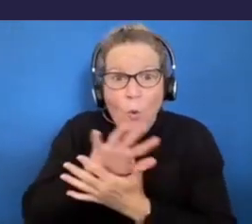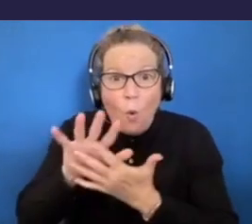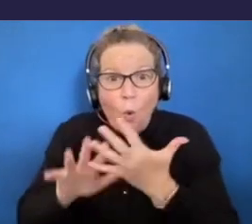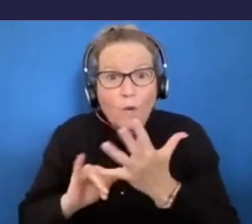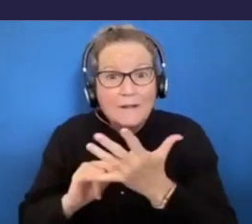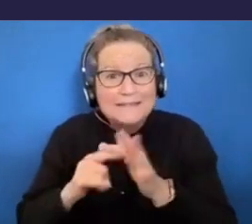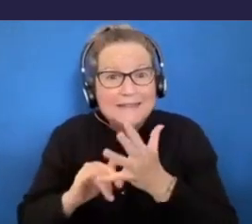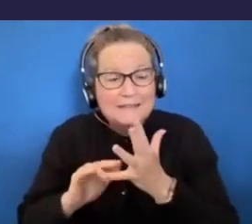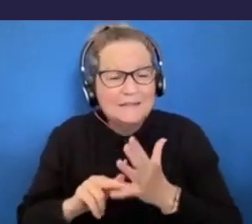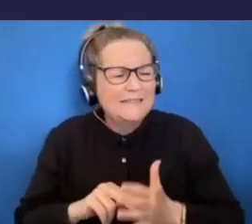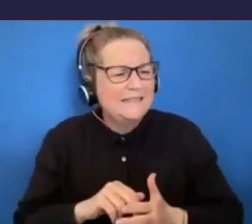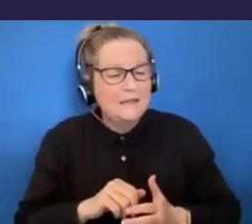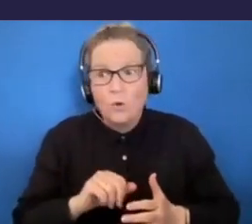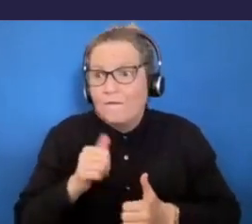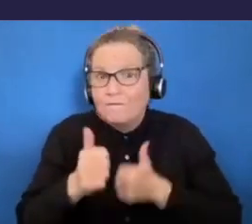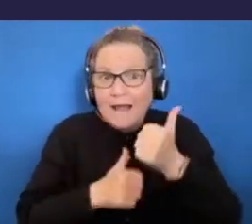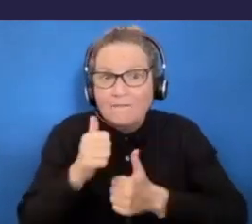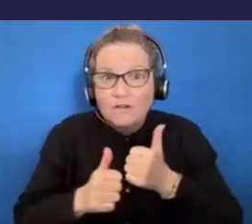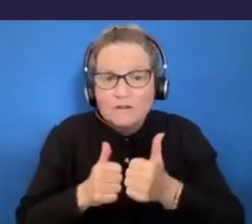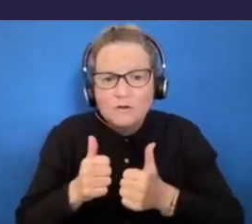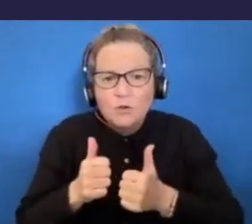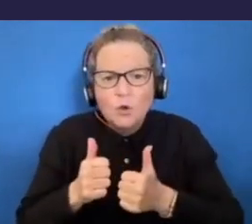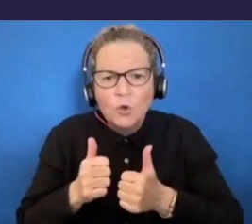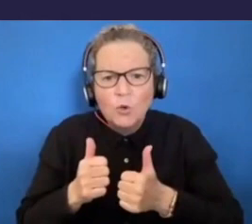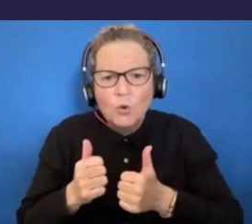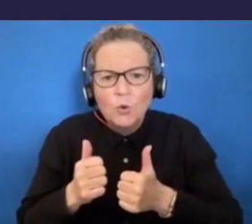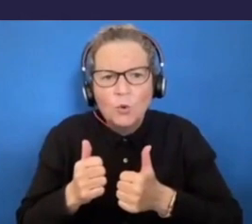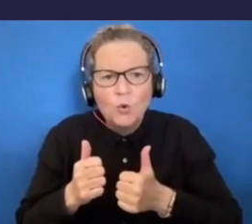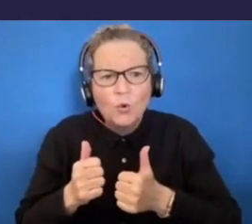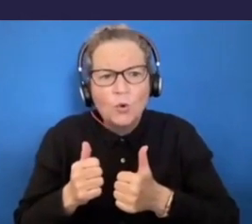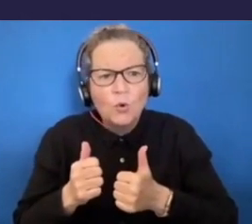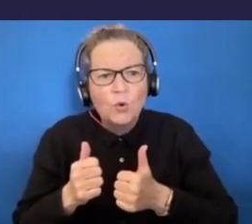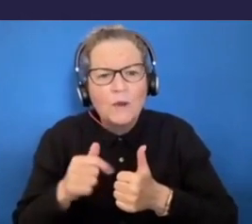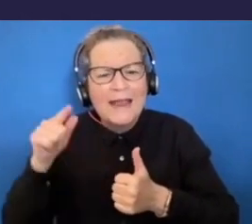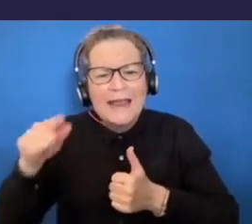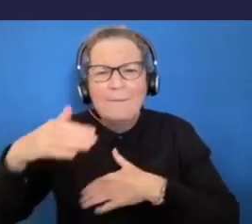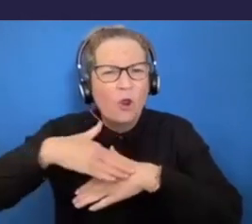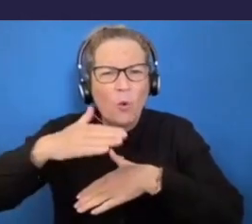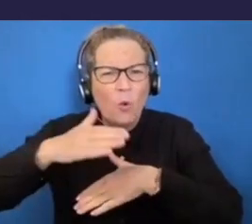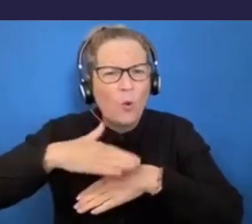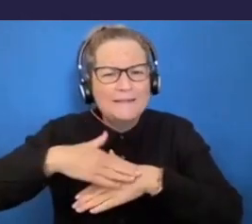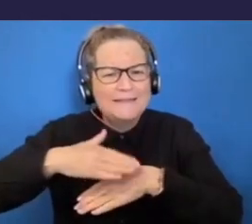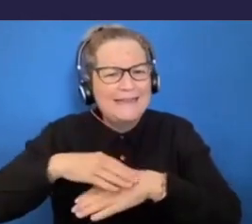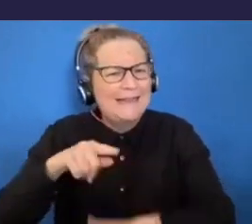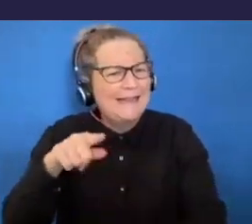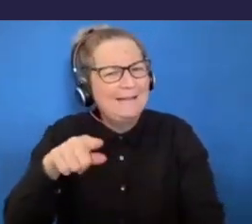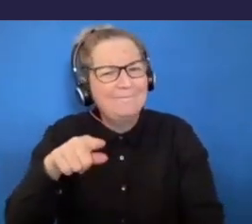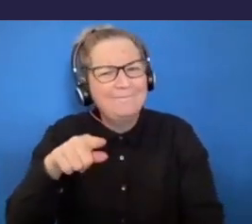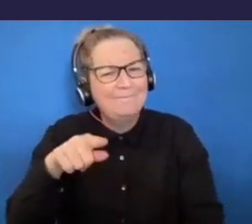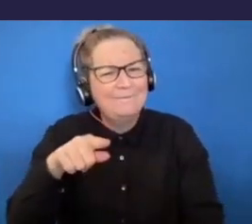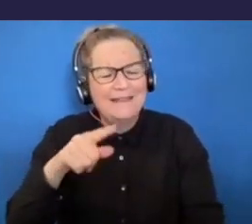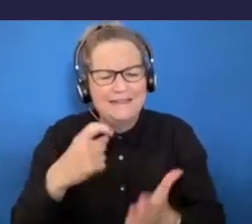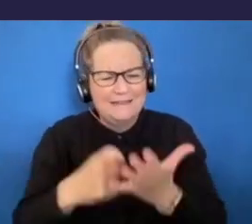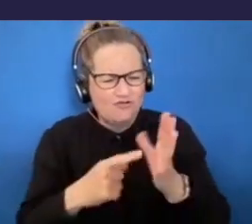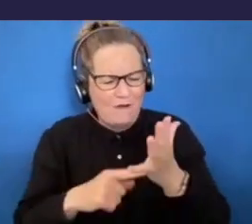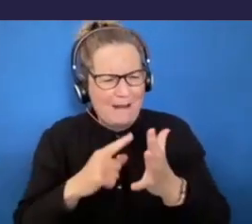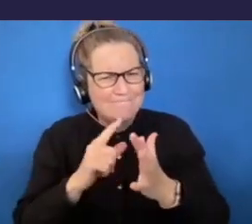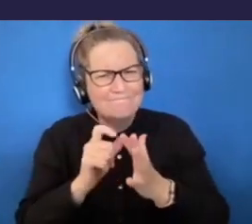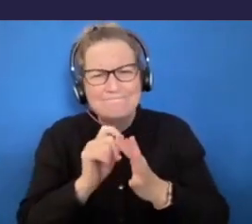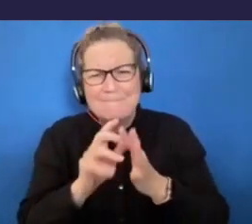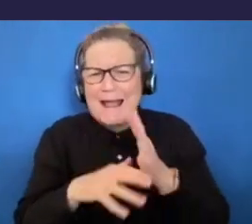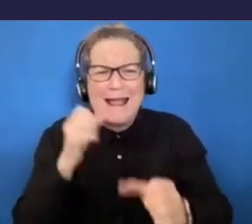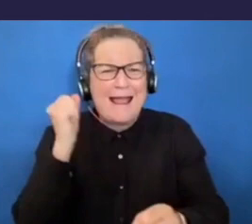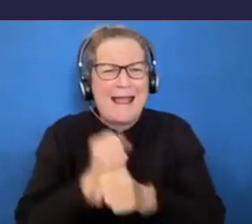character? Dory. It's so naughty. He is so naughty. It's a rat bag. Rat bag. It's a rat bag.